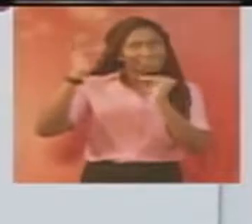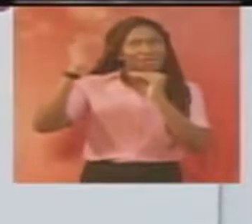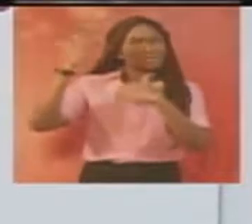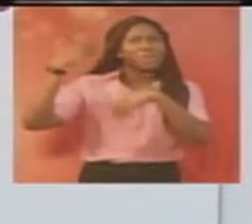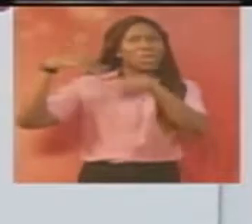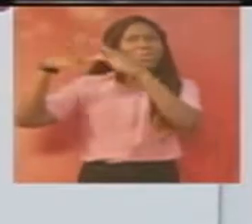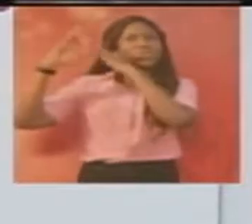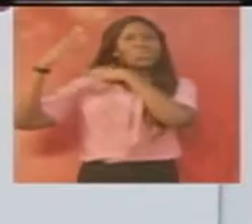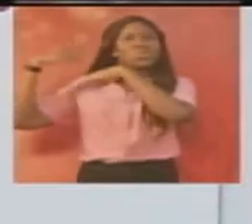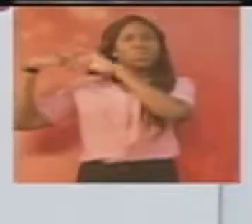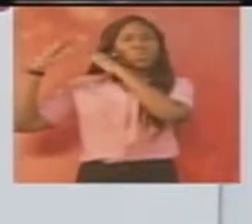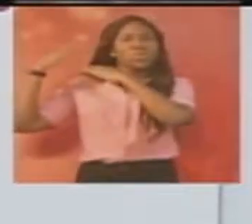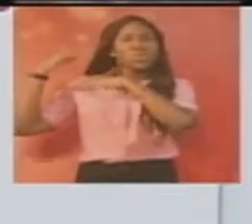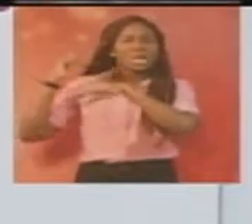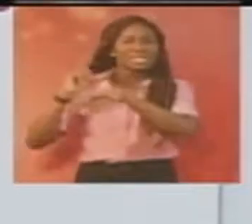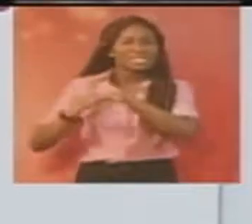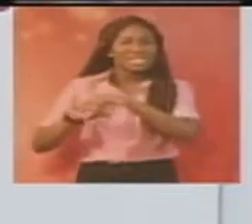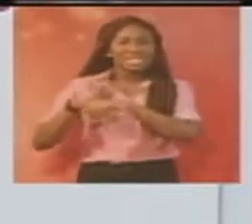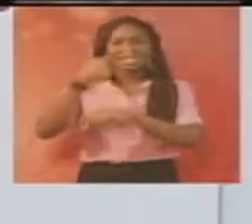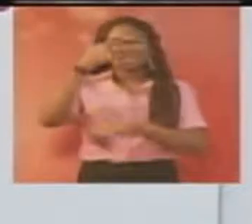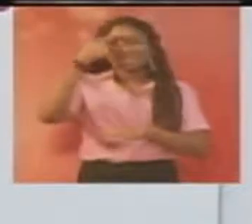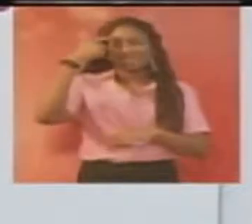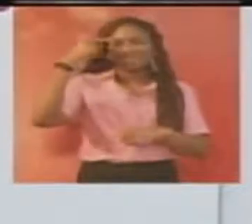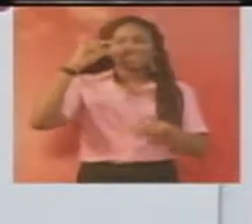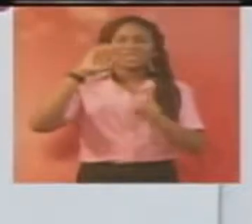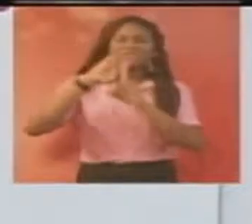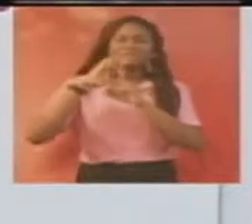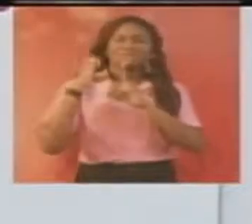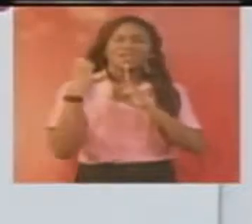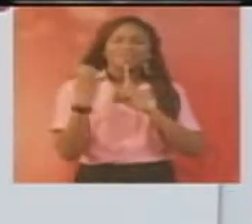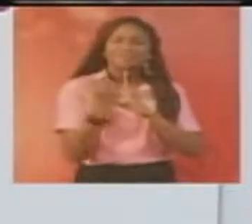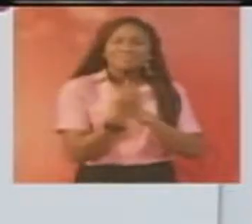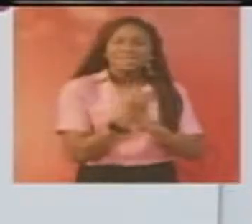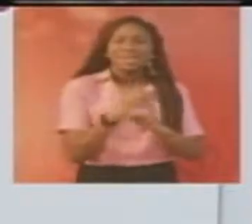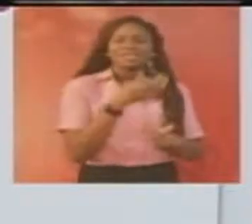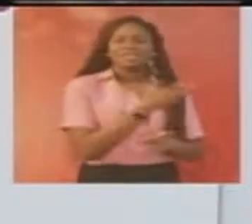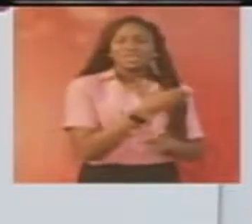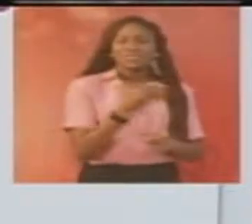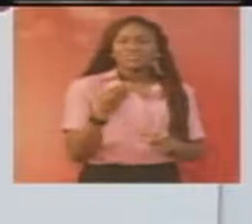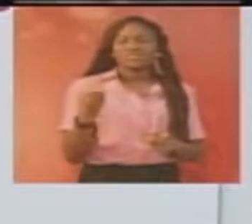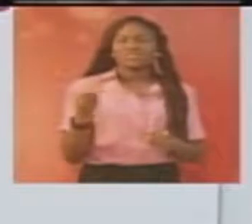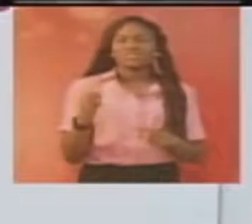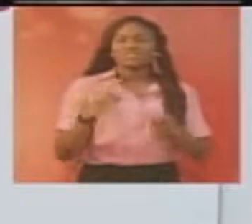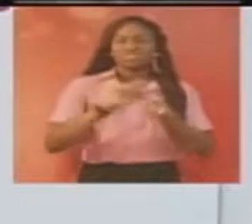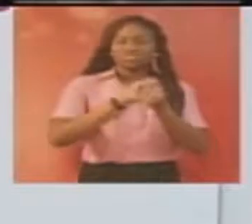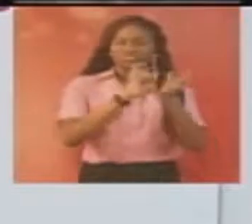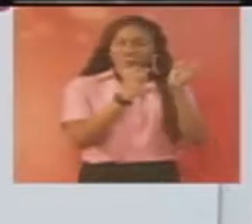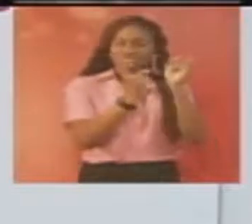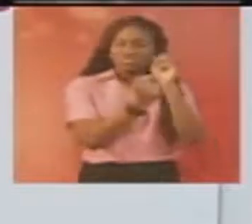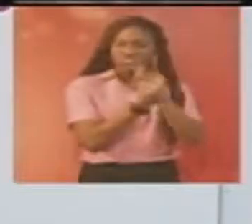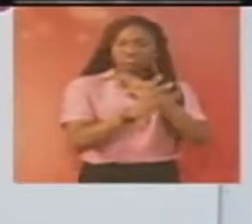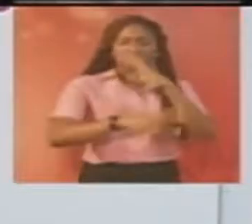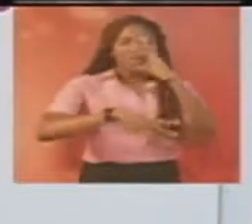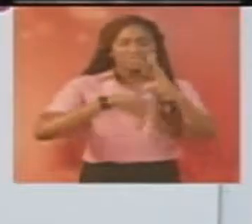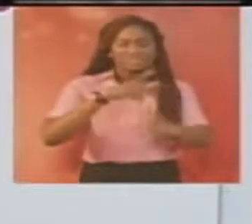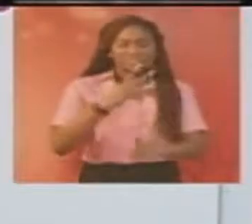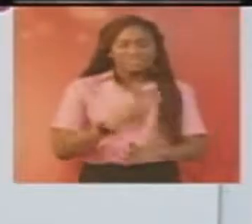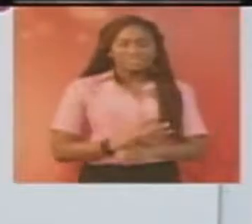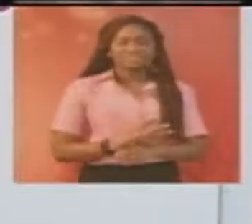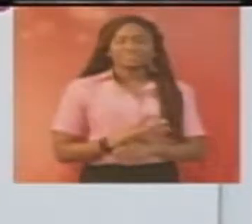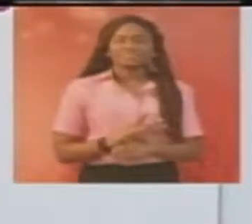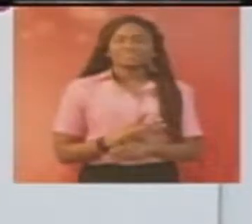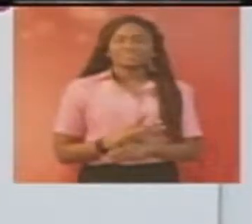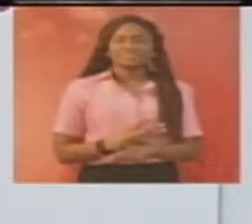man has been treating the environment and the how things have changed in our around us, and given that we had